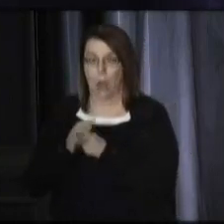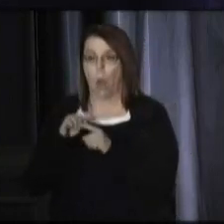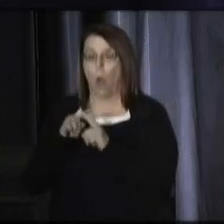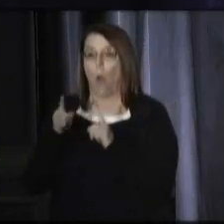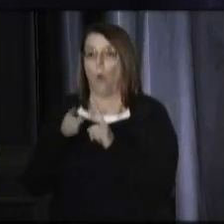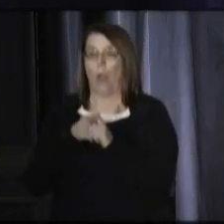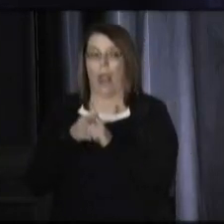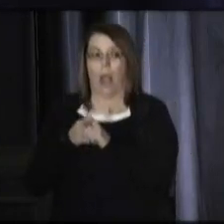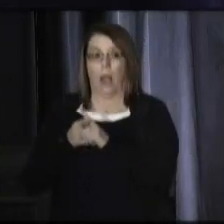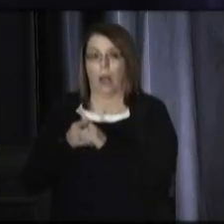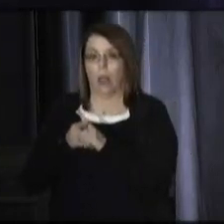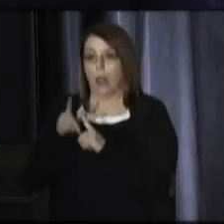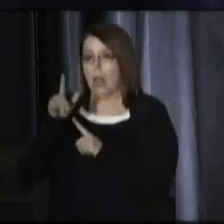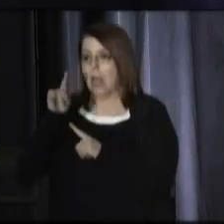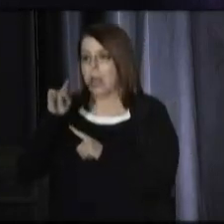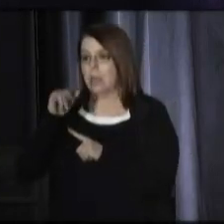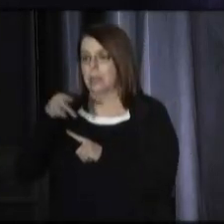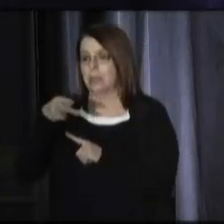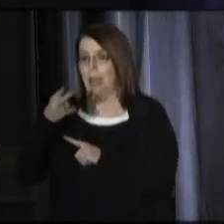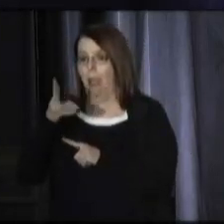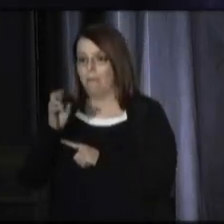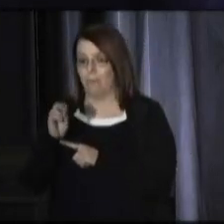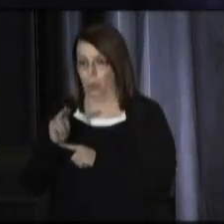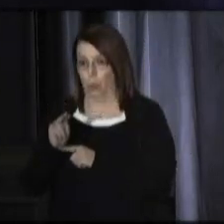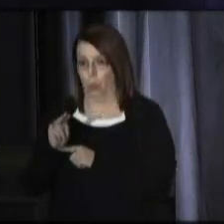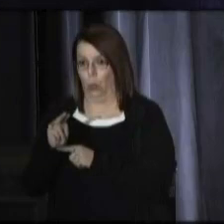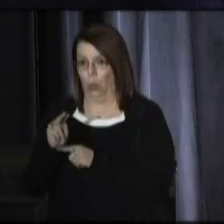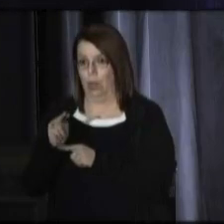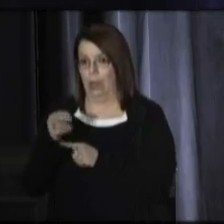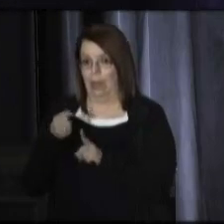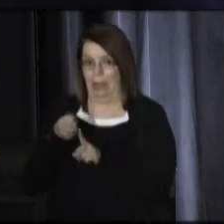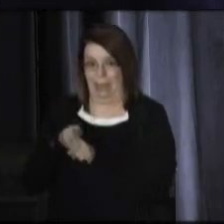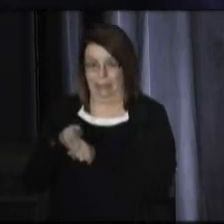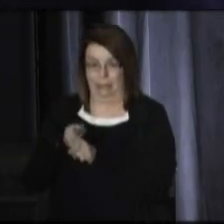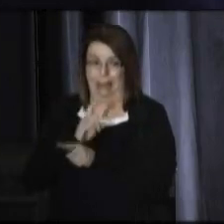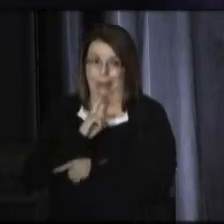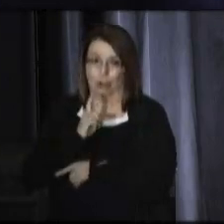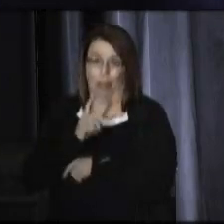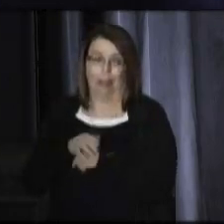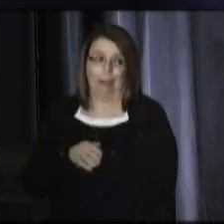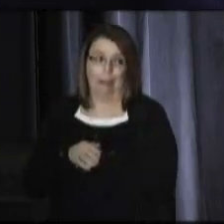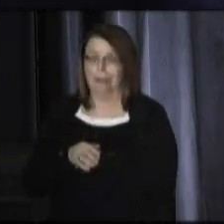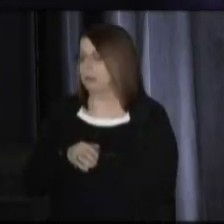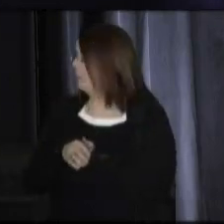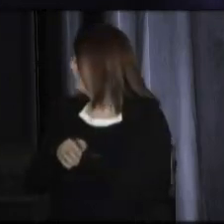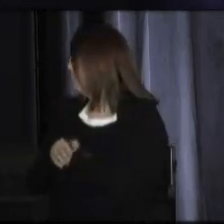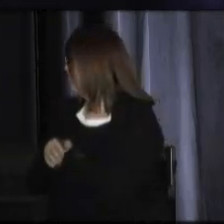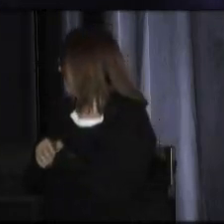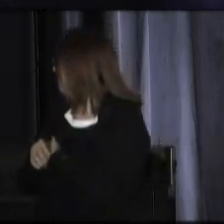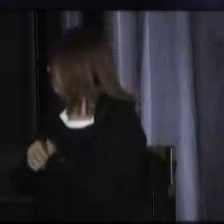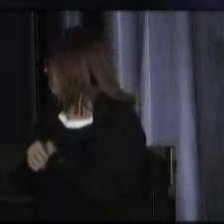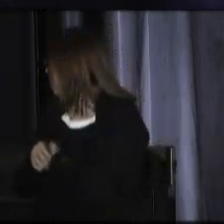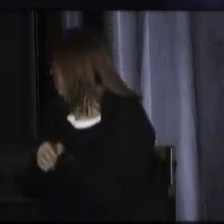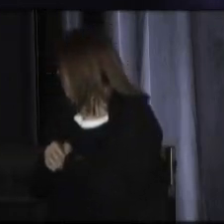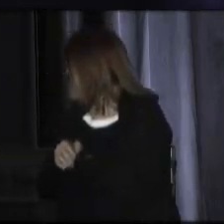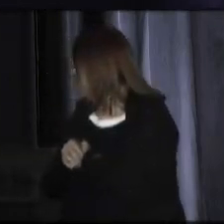Wearing a red sweatshirt that commemorates Muhammad Ali and Joe Frazier in